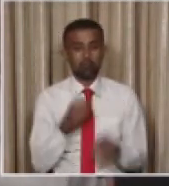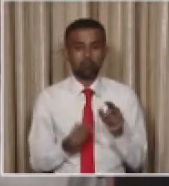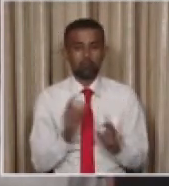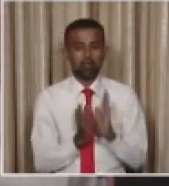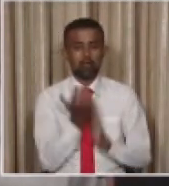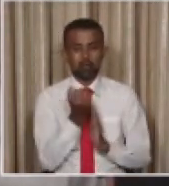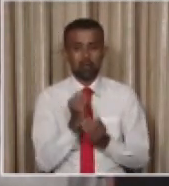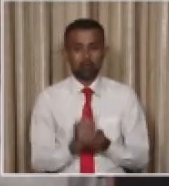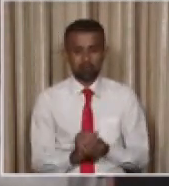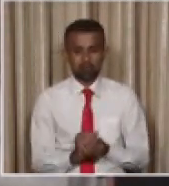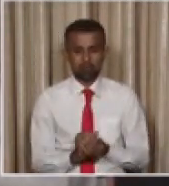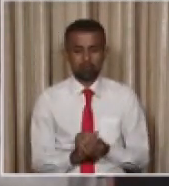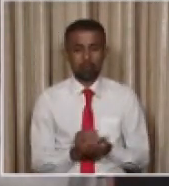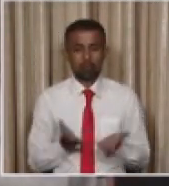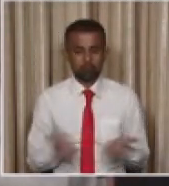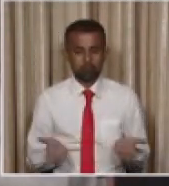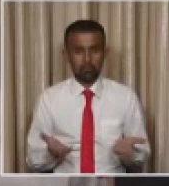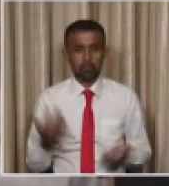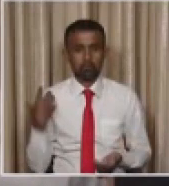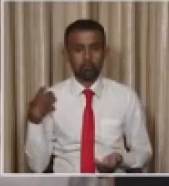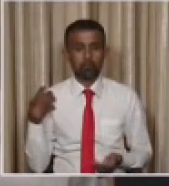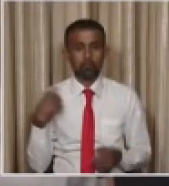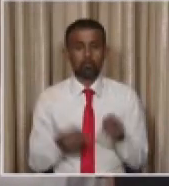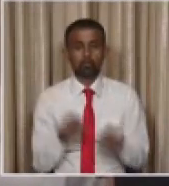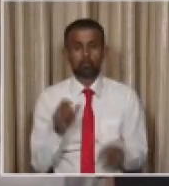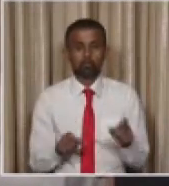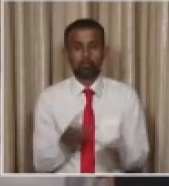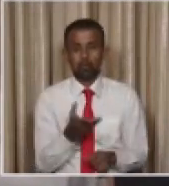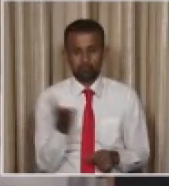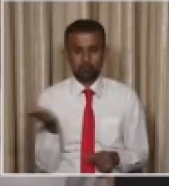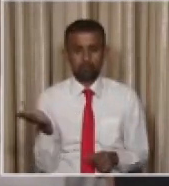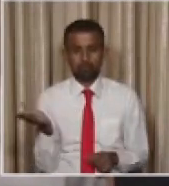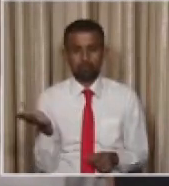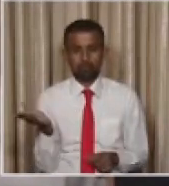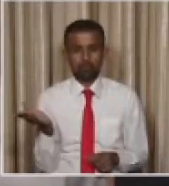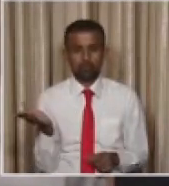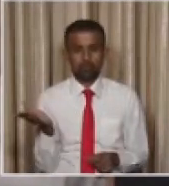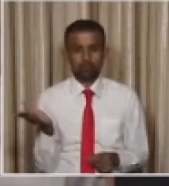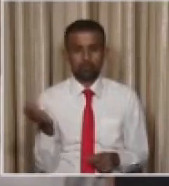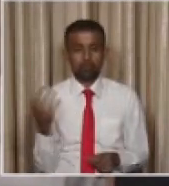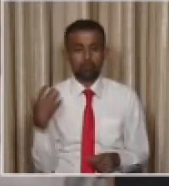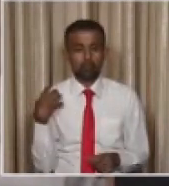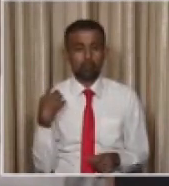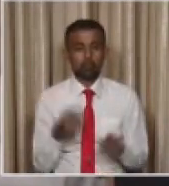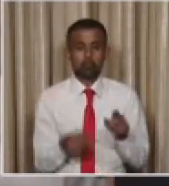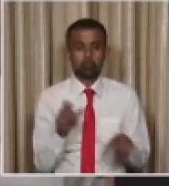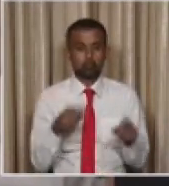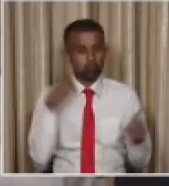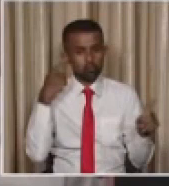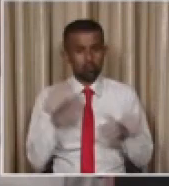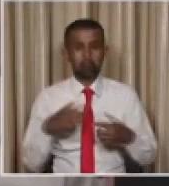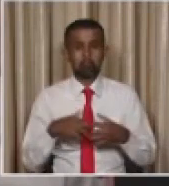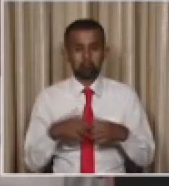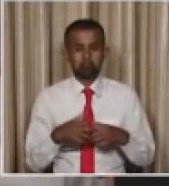also Hindus, Buddhists, I know, and Christians who also like to bury. So they were, we'd like to apologize to them on what has